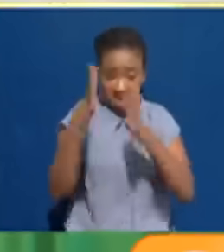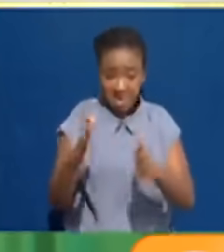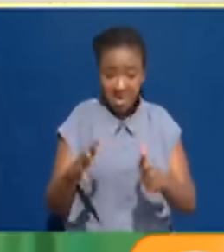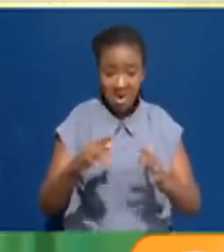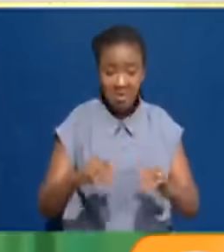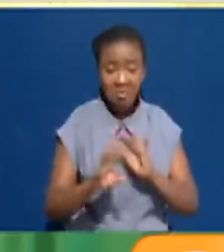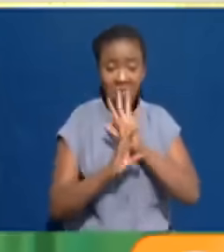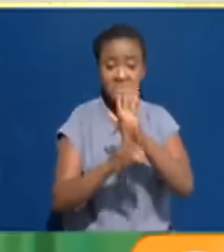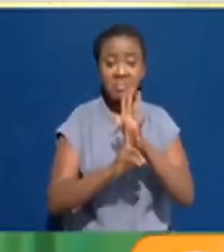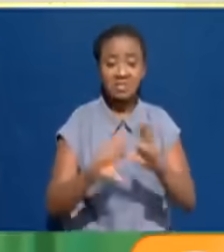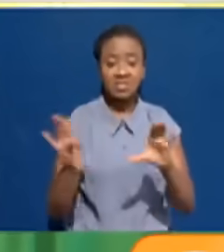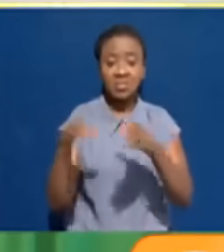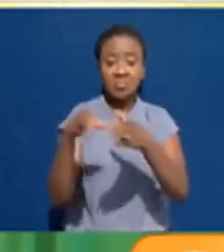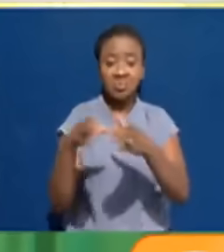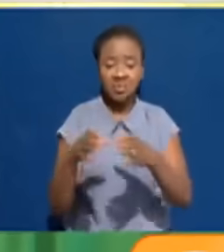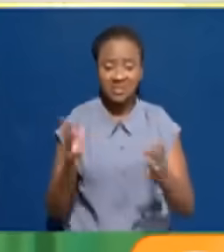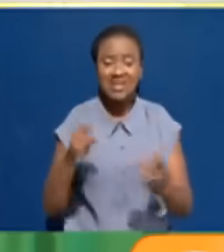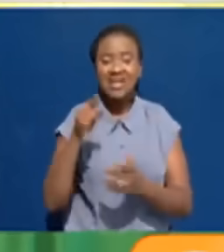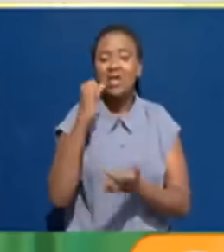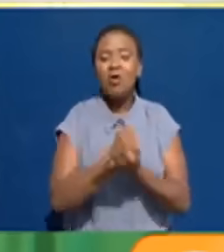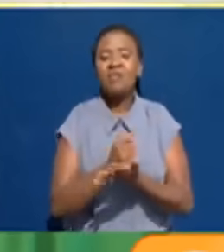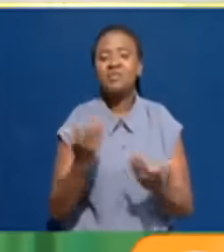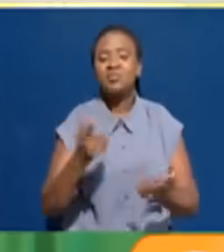So, e kingpin office yake iko wapi?